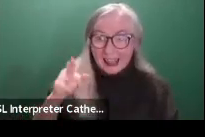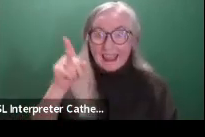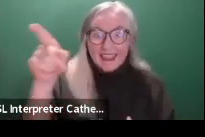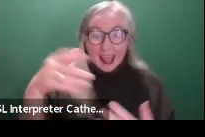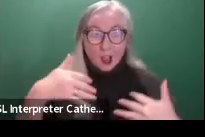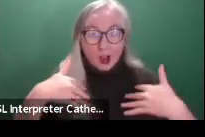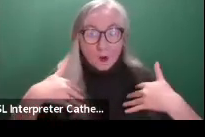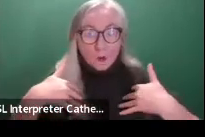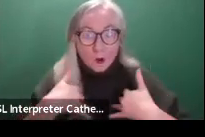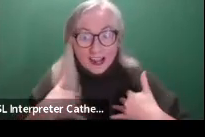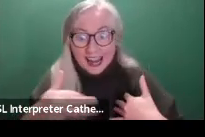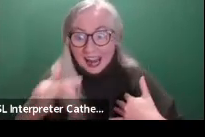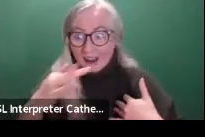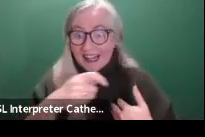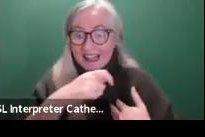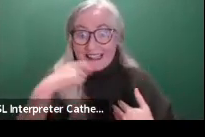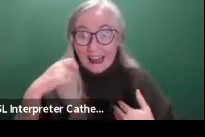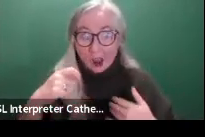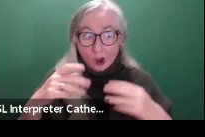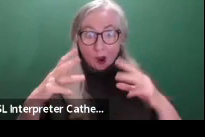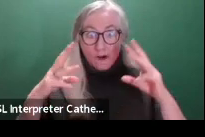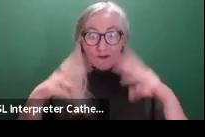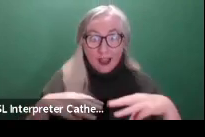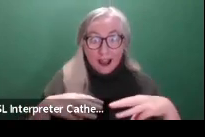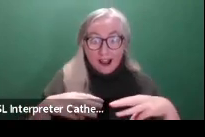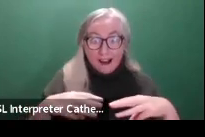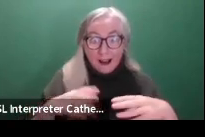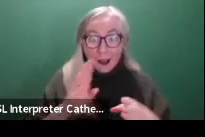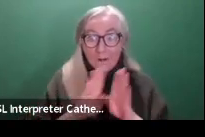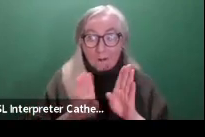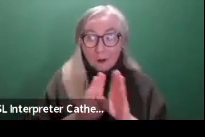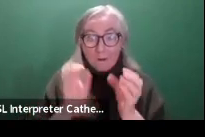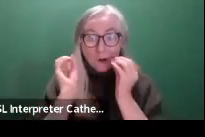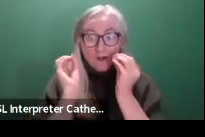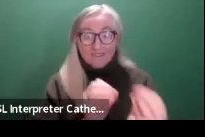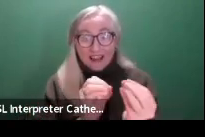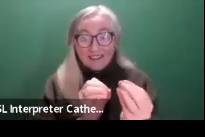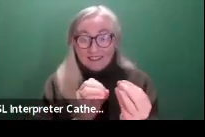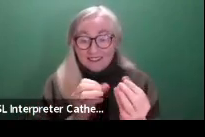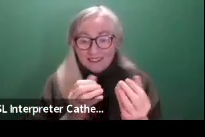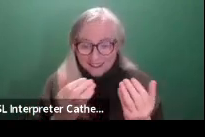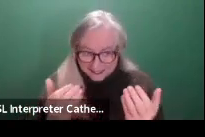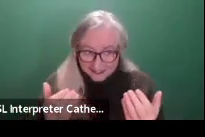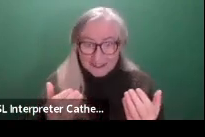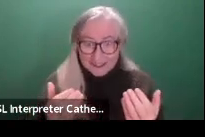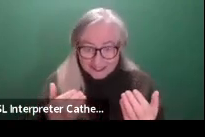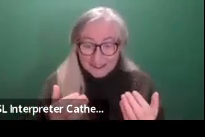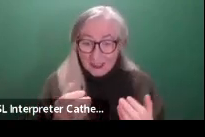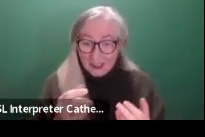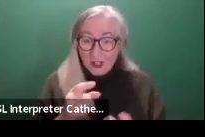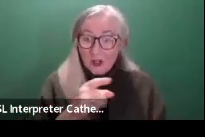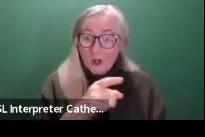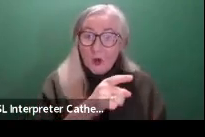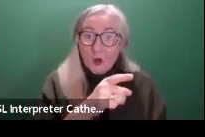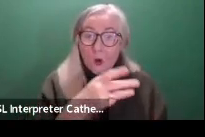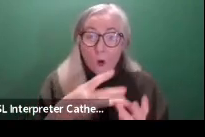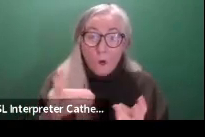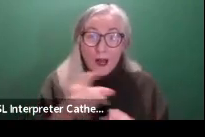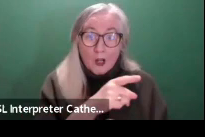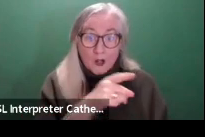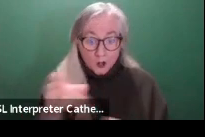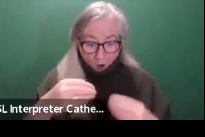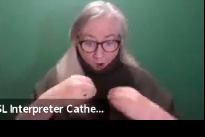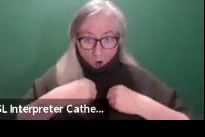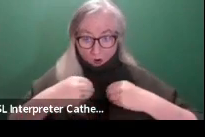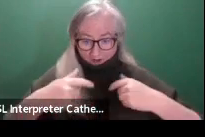say something and they say the wrong thing, that they're going to offend someone. And I really think, particularly when you're